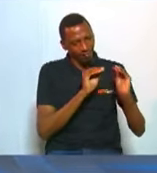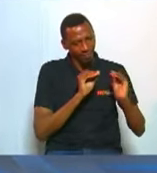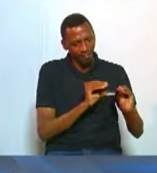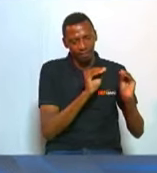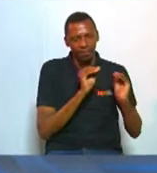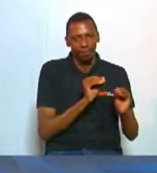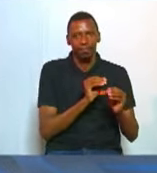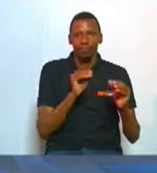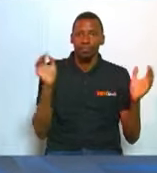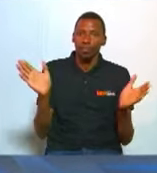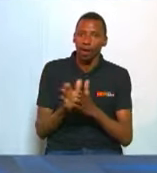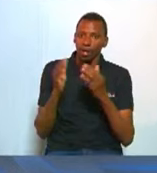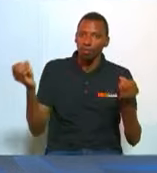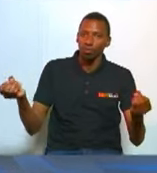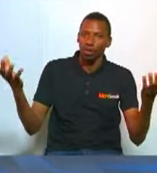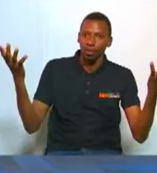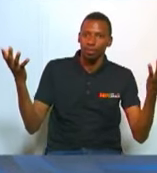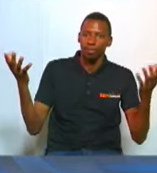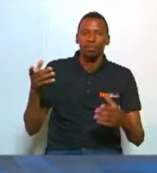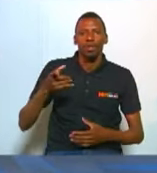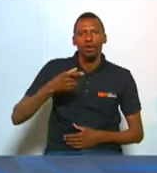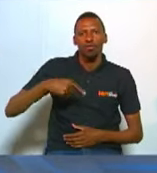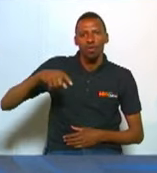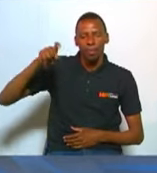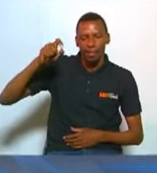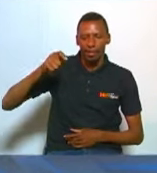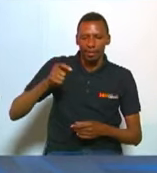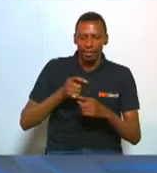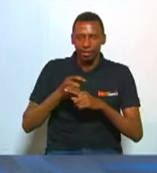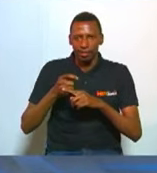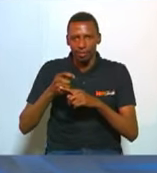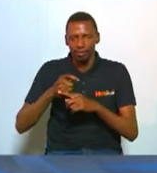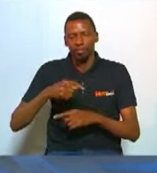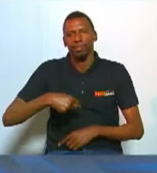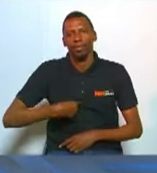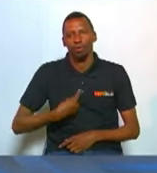Hallelujah. We have to train ourselves.